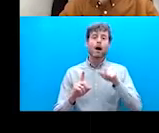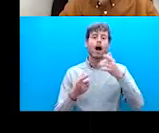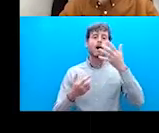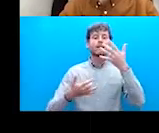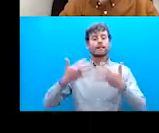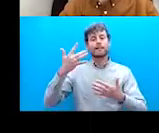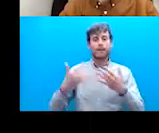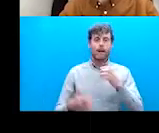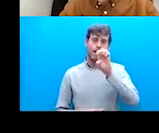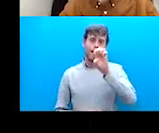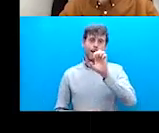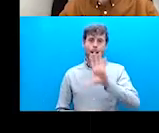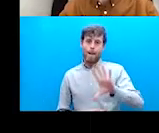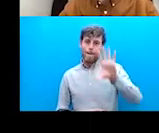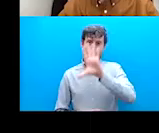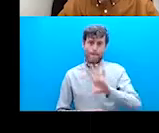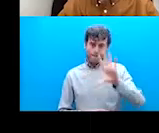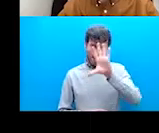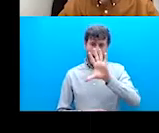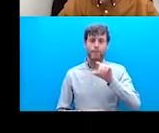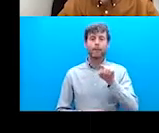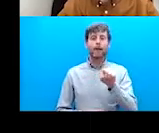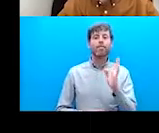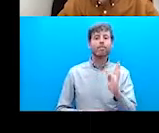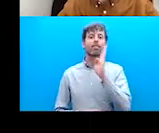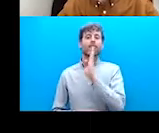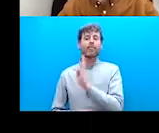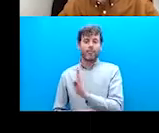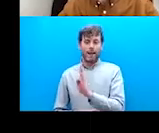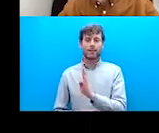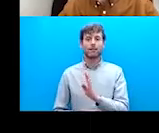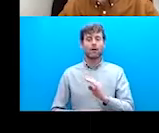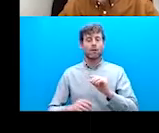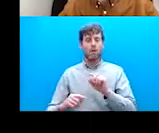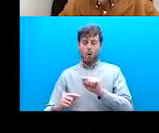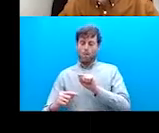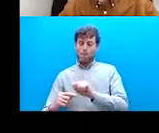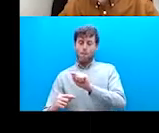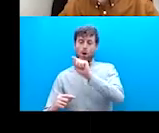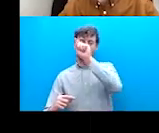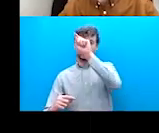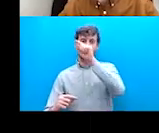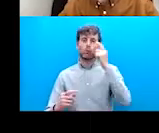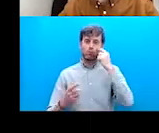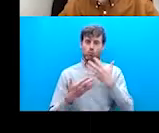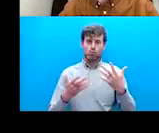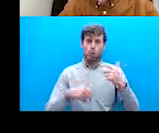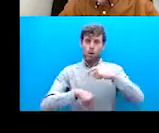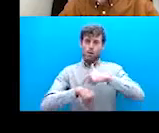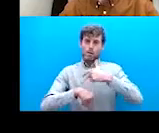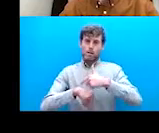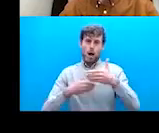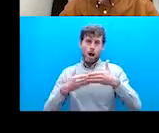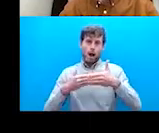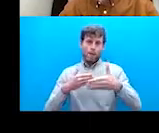ERP effects across times and channels, and a raster plot which shows the time channels pairs that